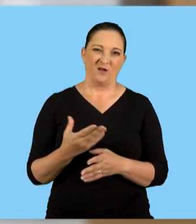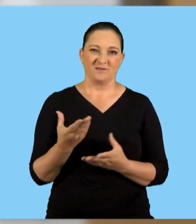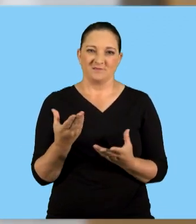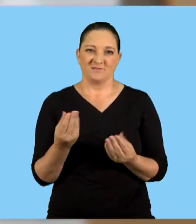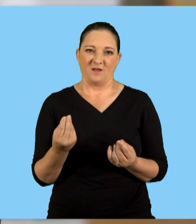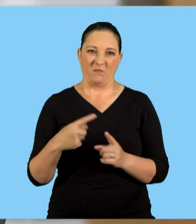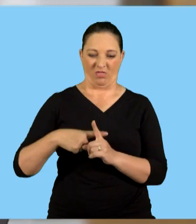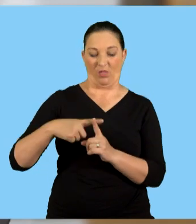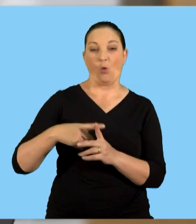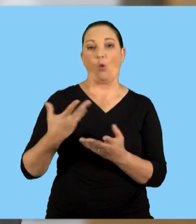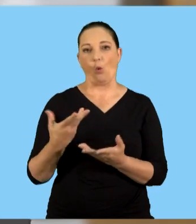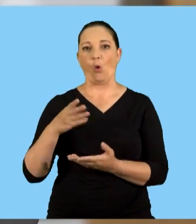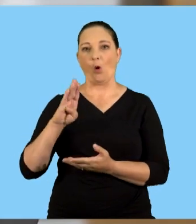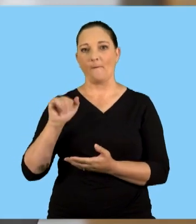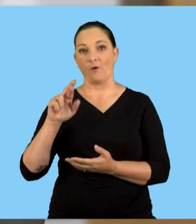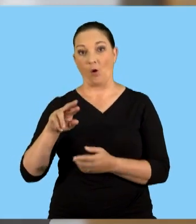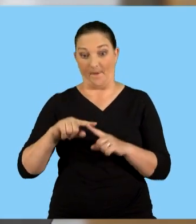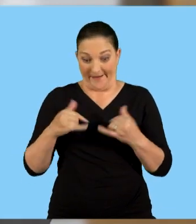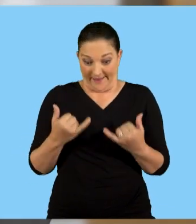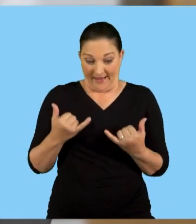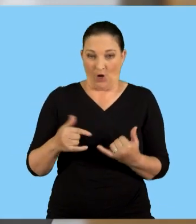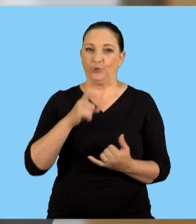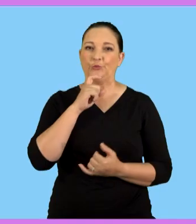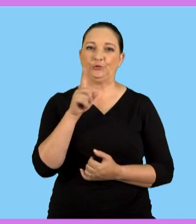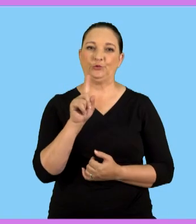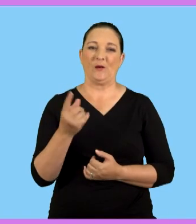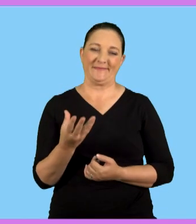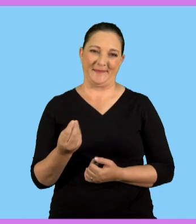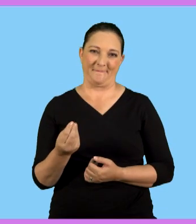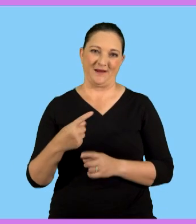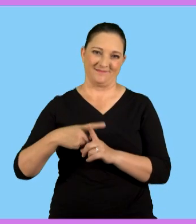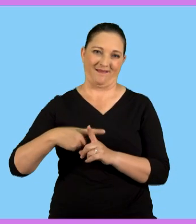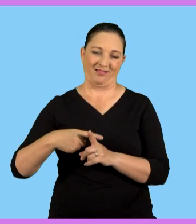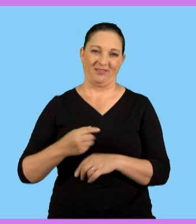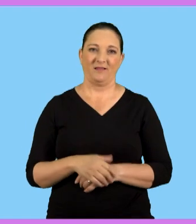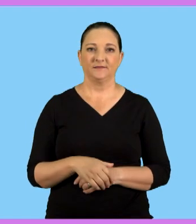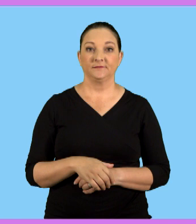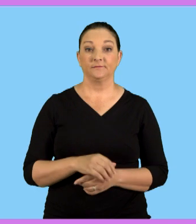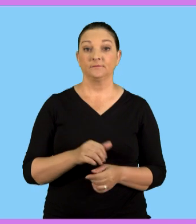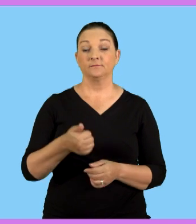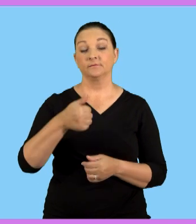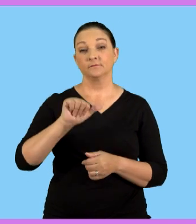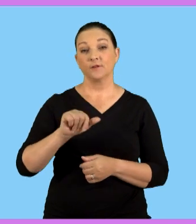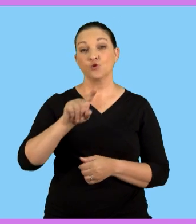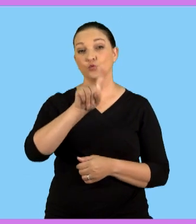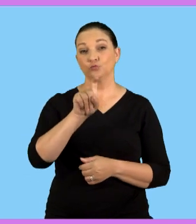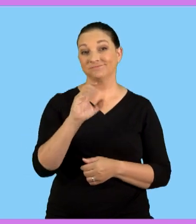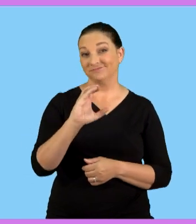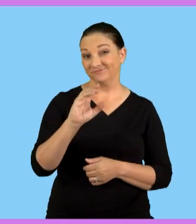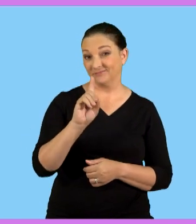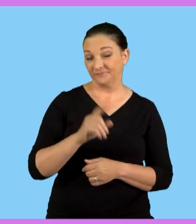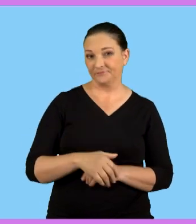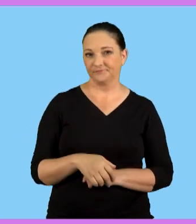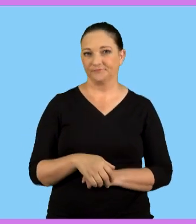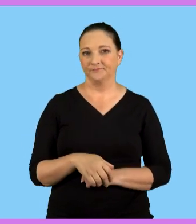bar scale, but in this case, it's a number scale. Okay, our next question. So question number C,